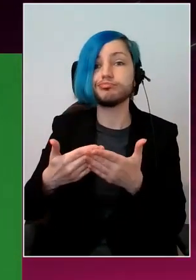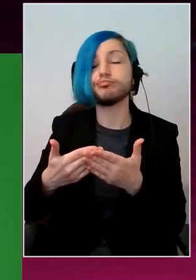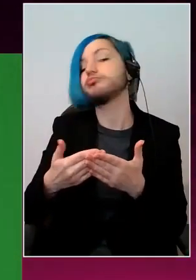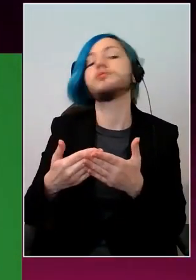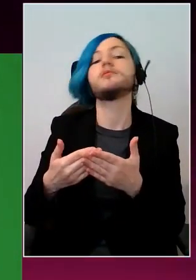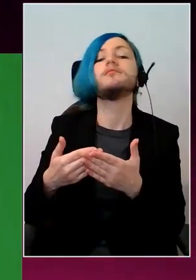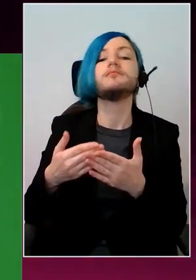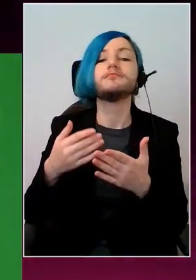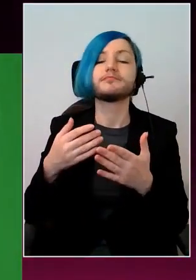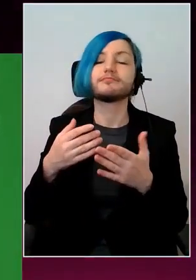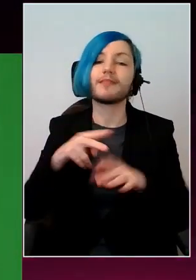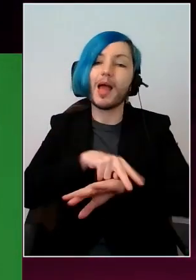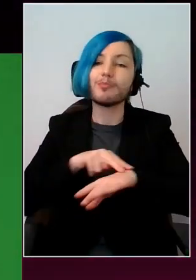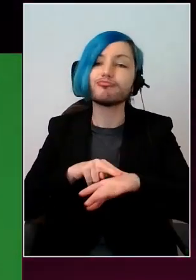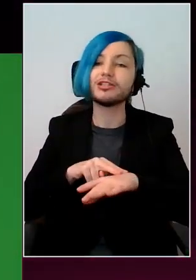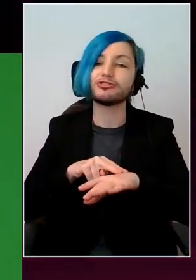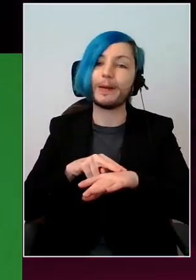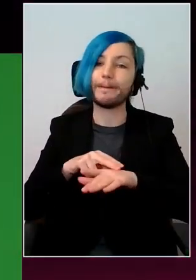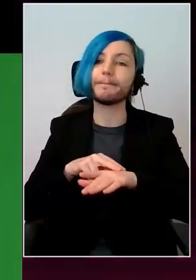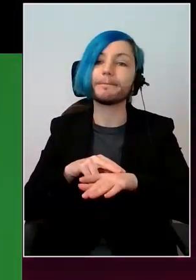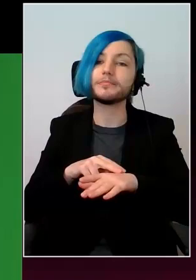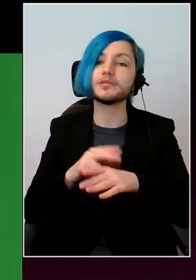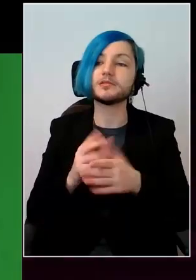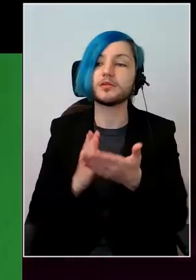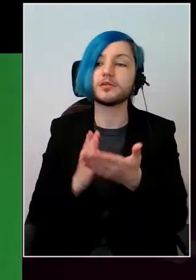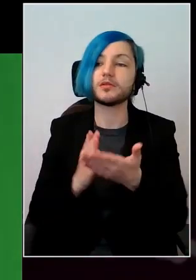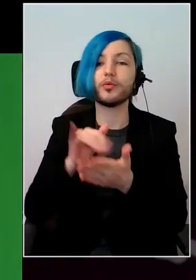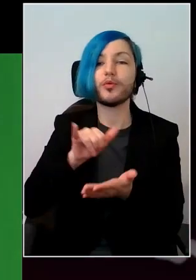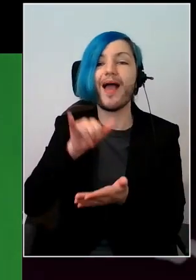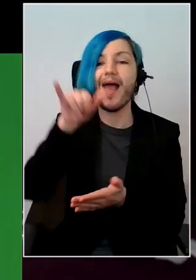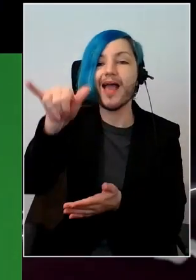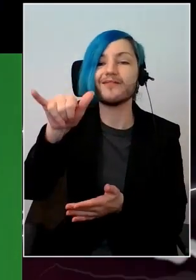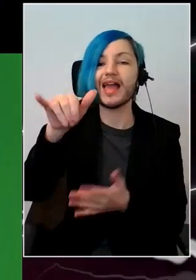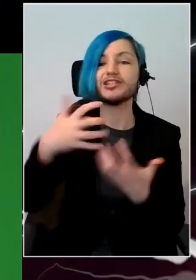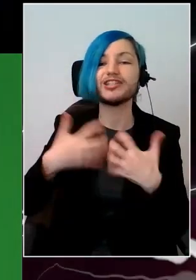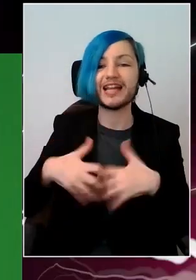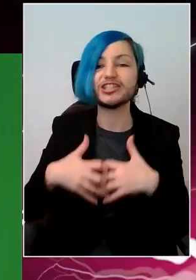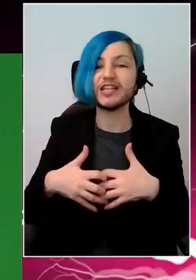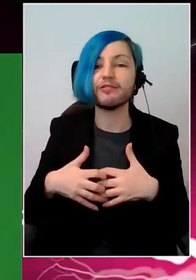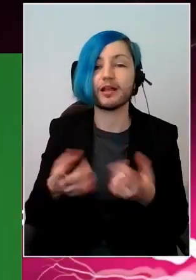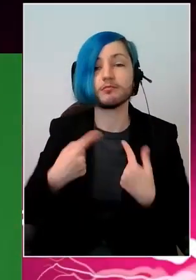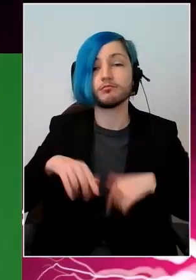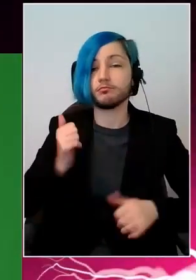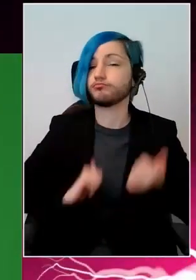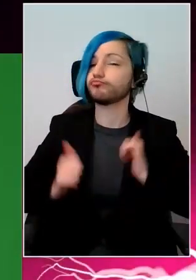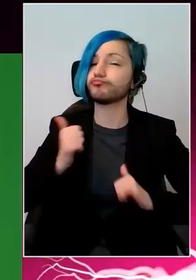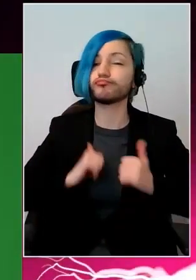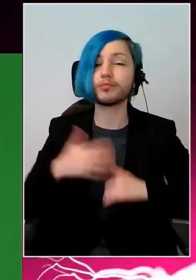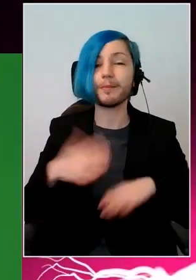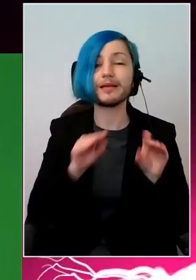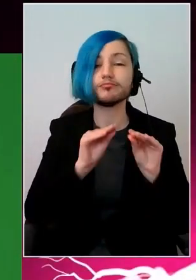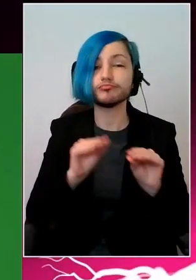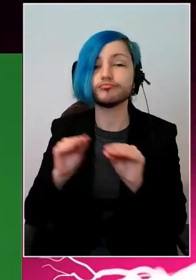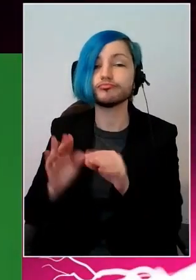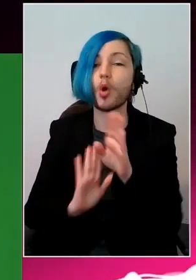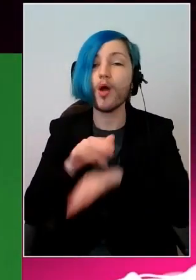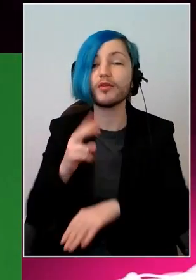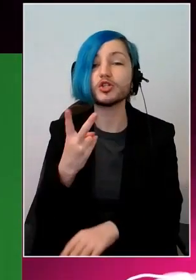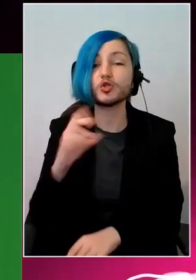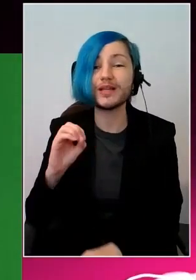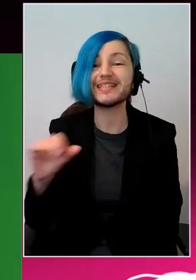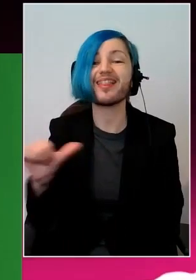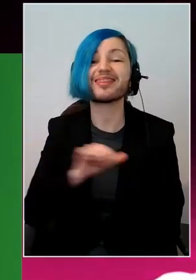aviation engineering. During this time, we're proud to have trained over 20,000